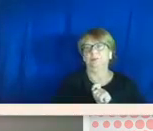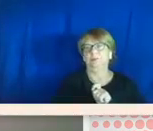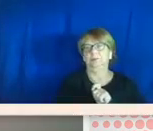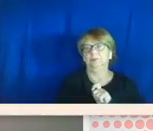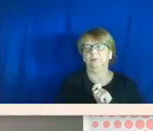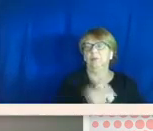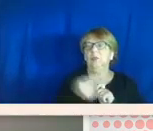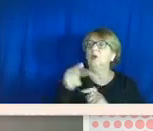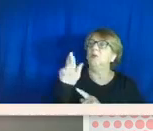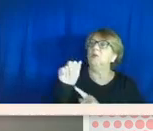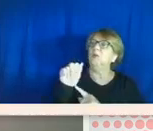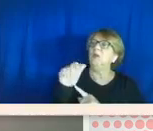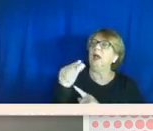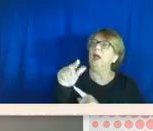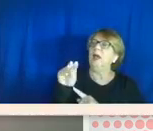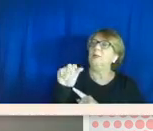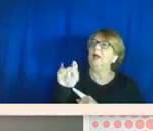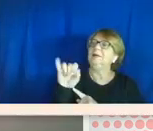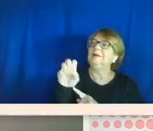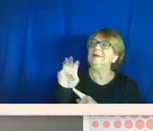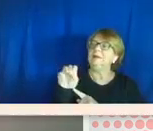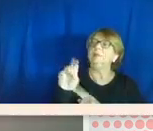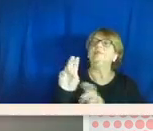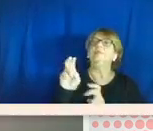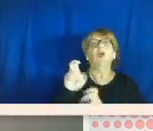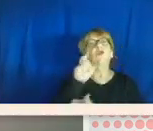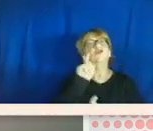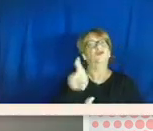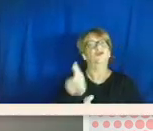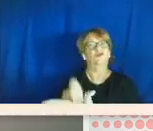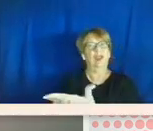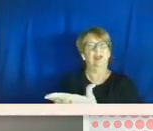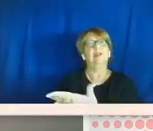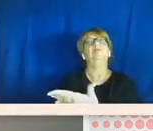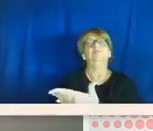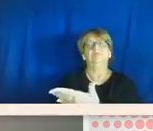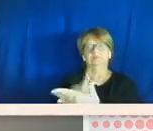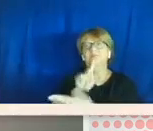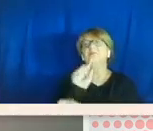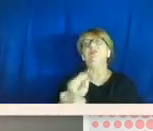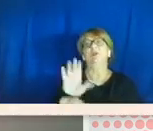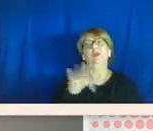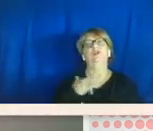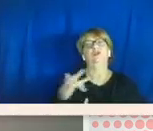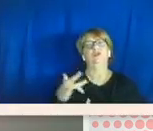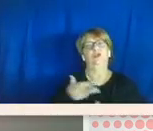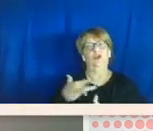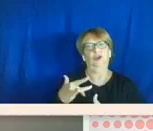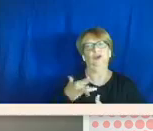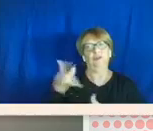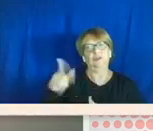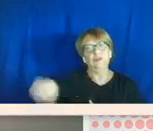Pragmatism in recognizing the legitimate concerns of stakeholders.